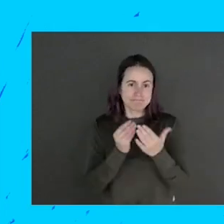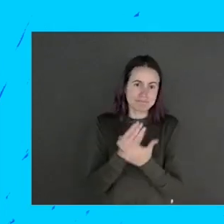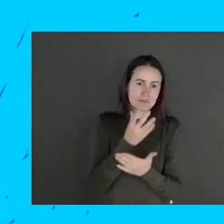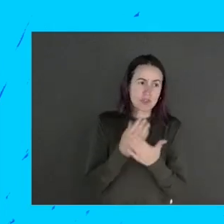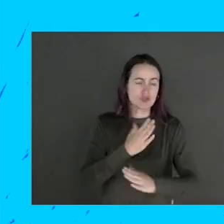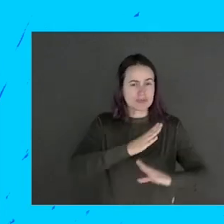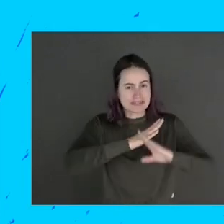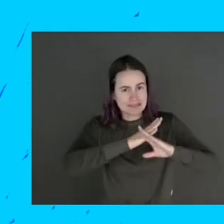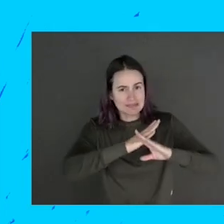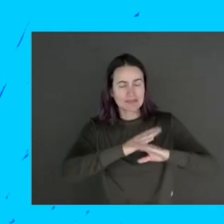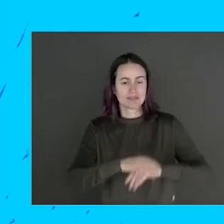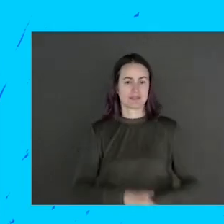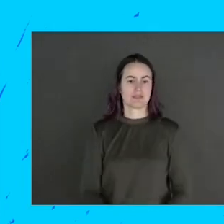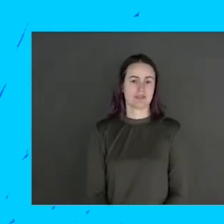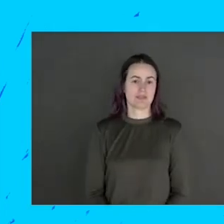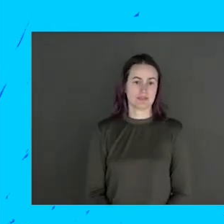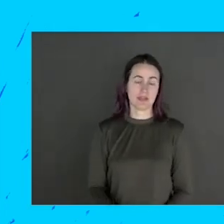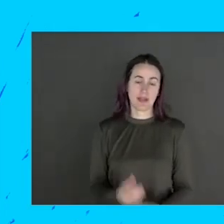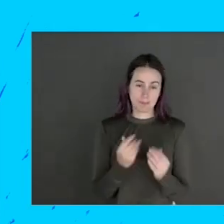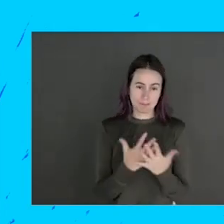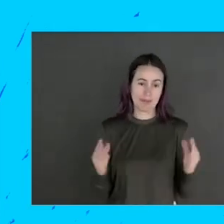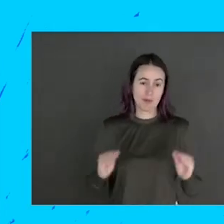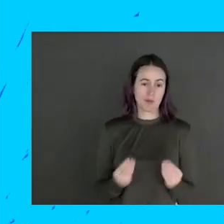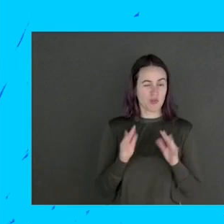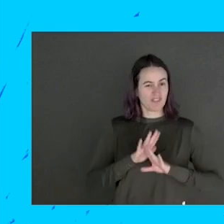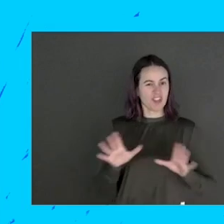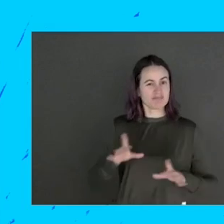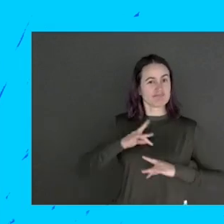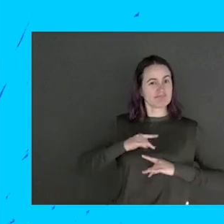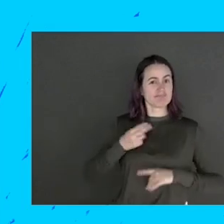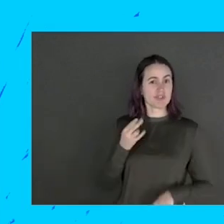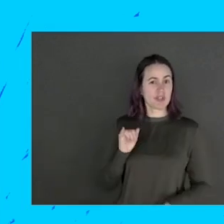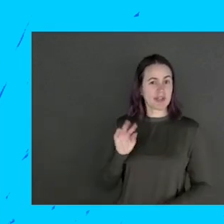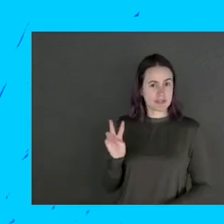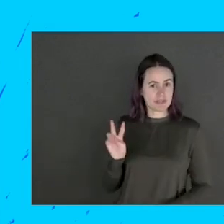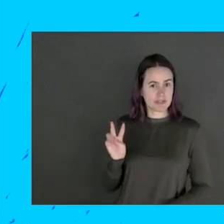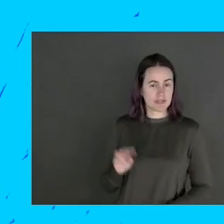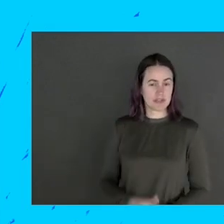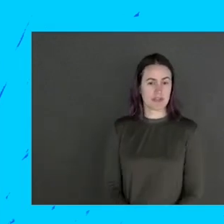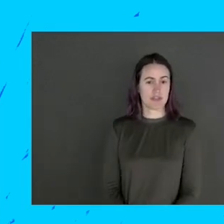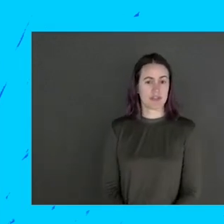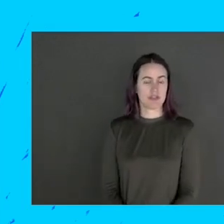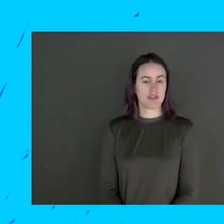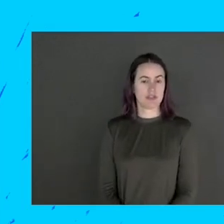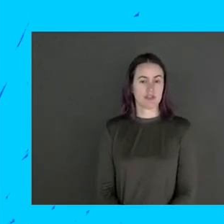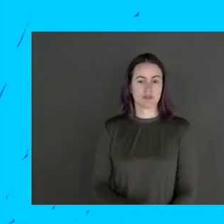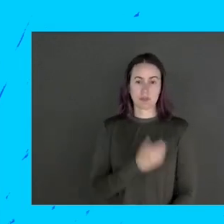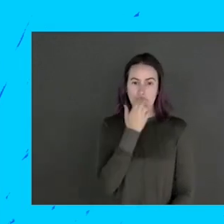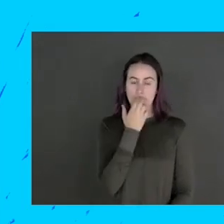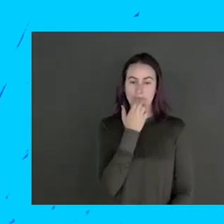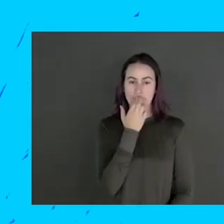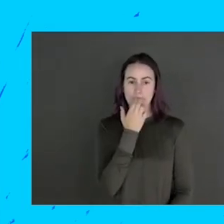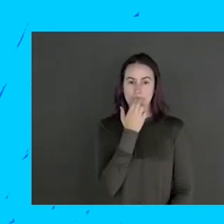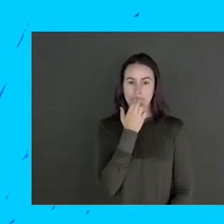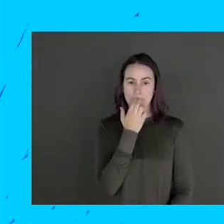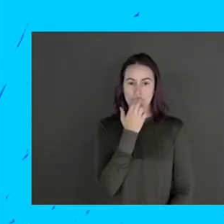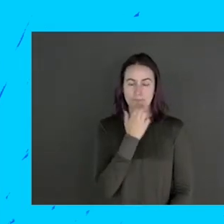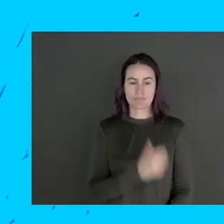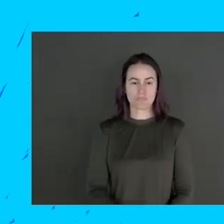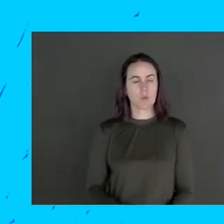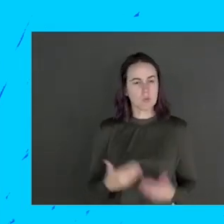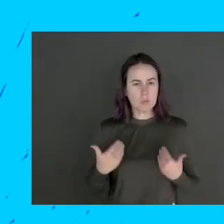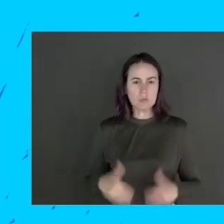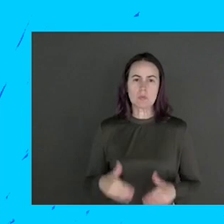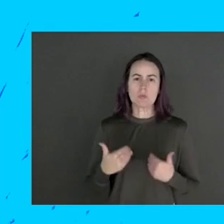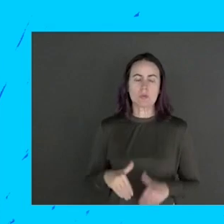and that many young people are living with HIV. And without saying we should normalize what is an incredibly difficult